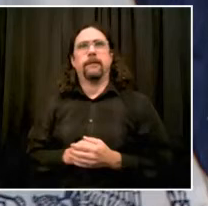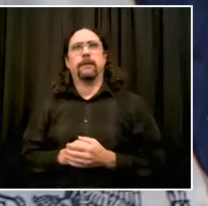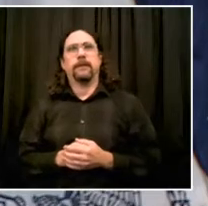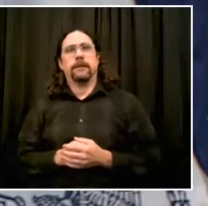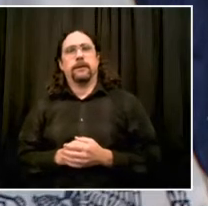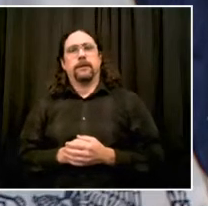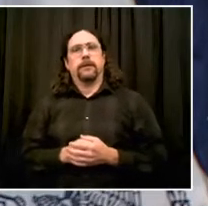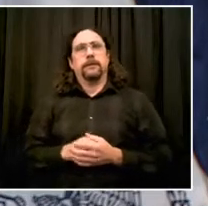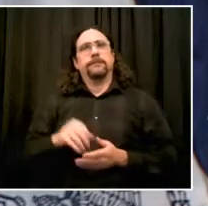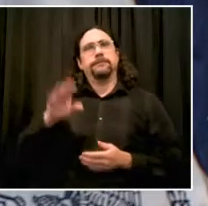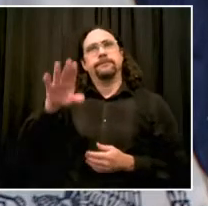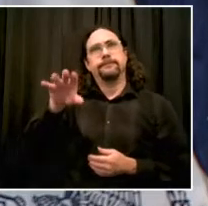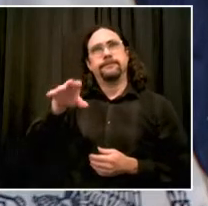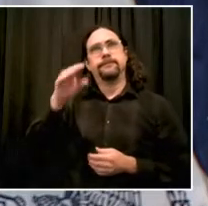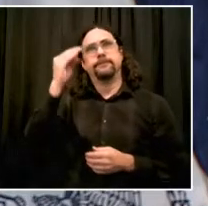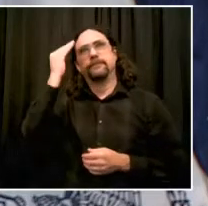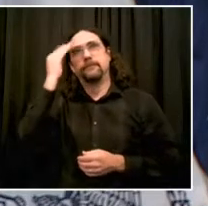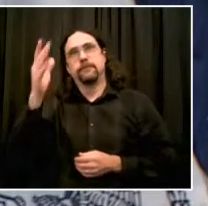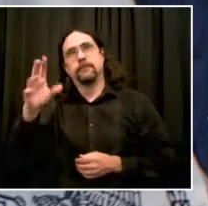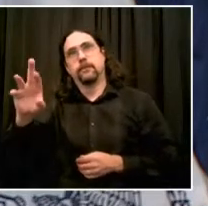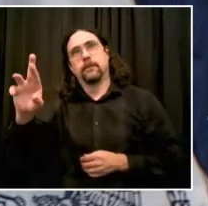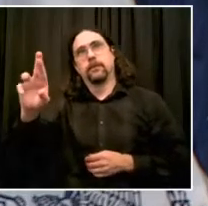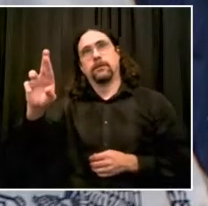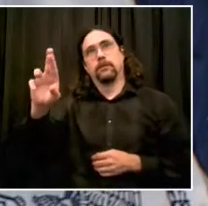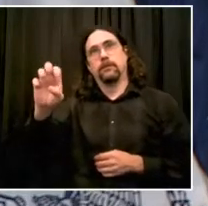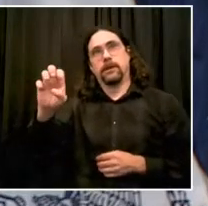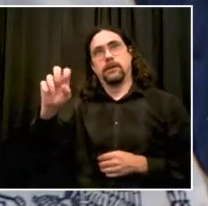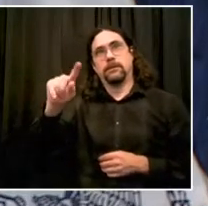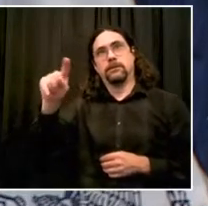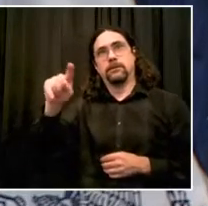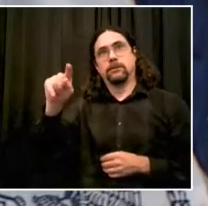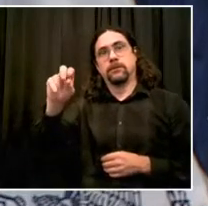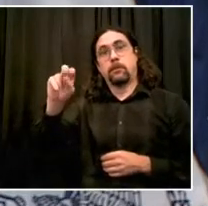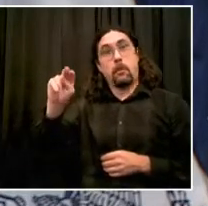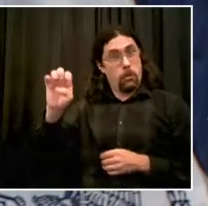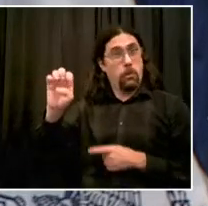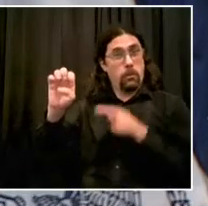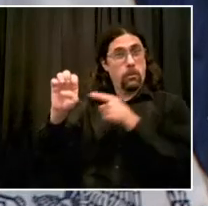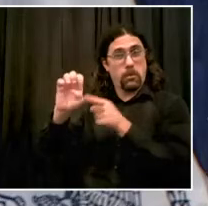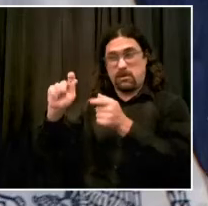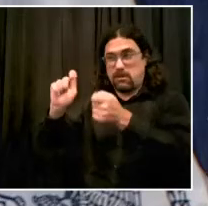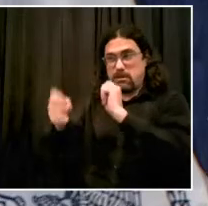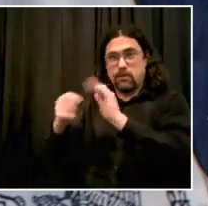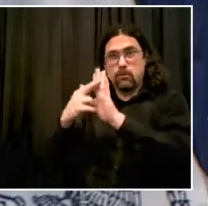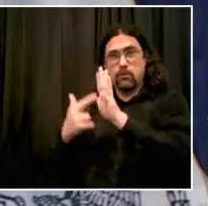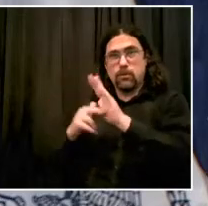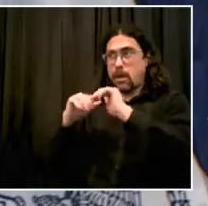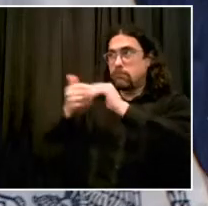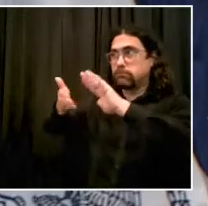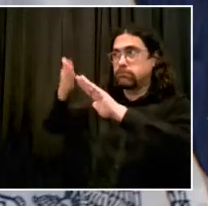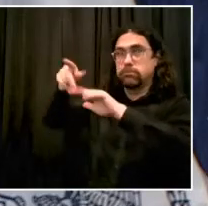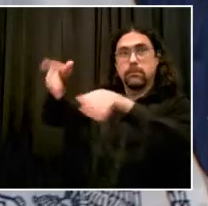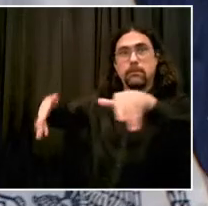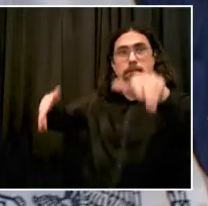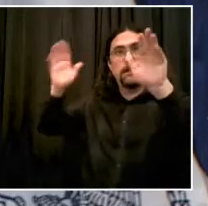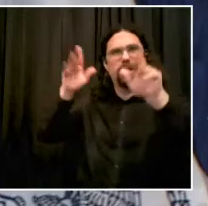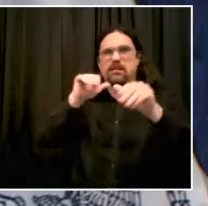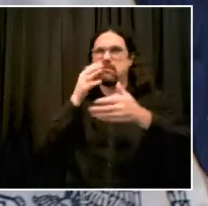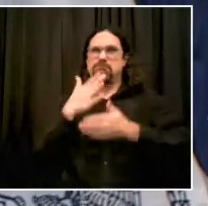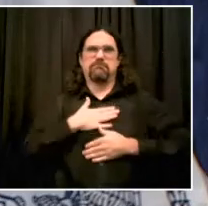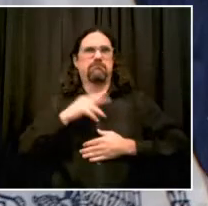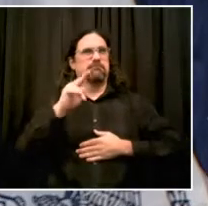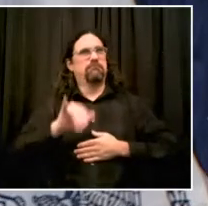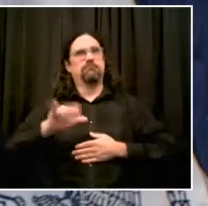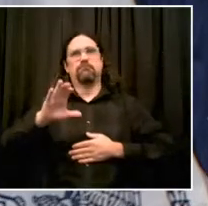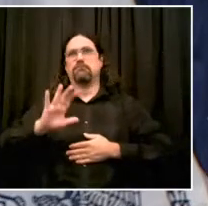I absolutely acknowledge that it comes with a lot of jobs, and that's important. But it has to be resolved with the city council. That's the right way for